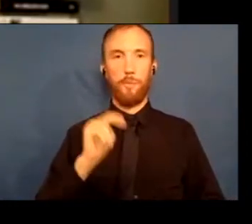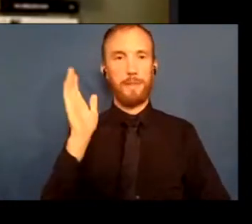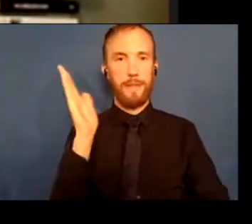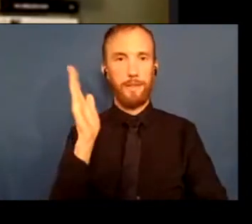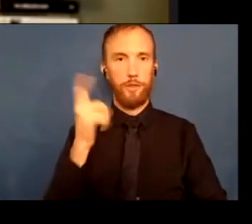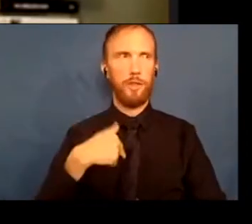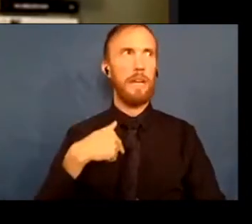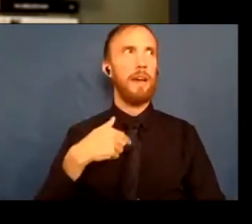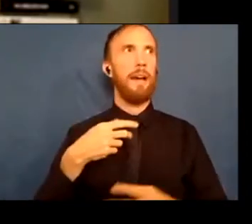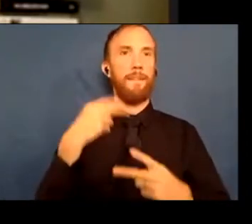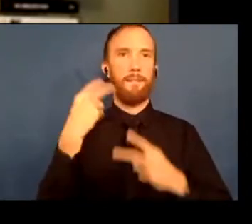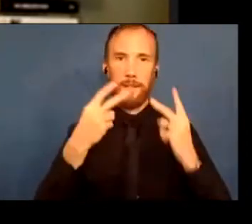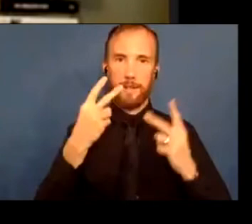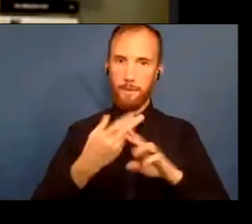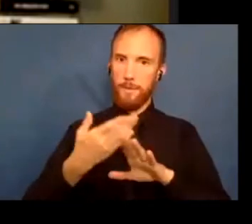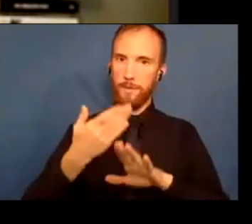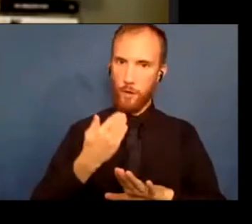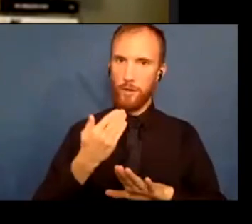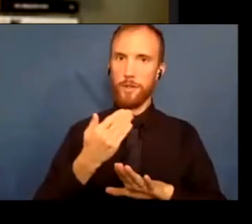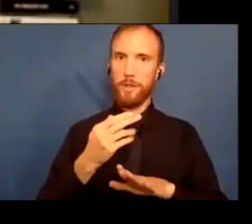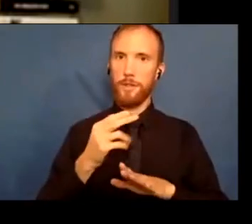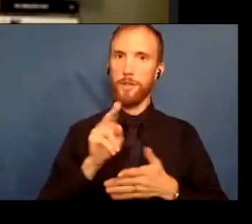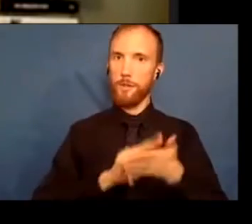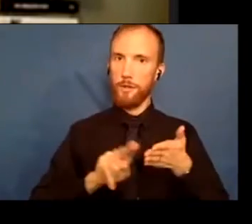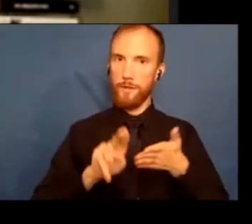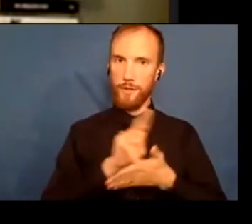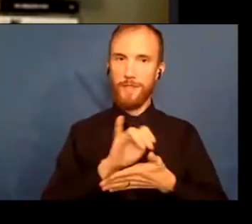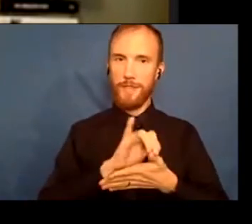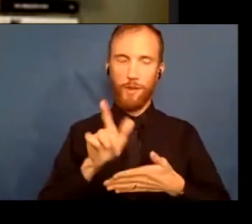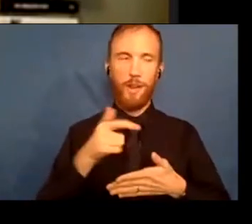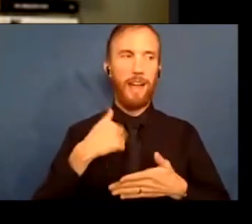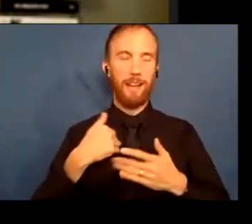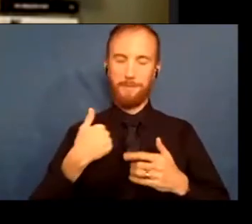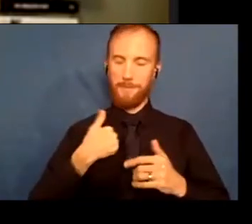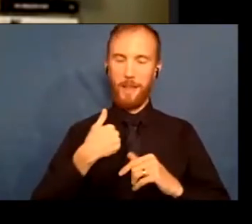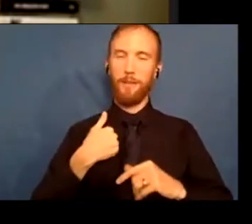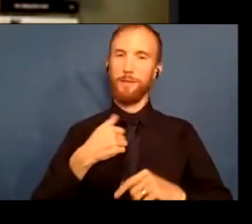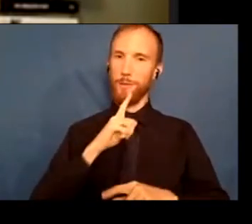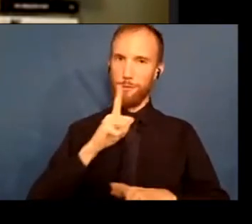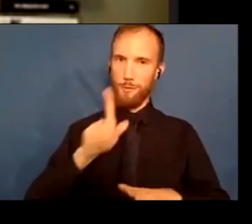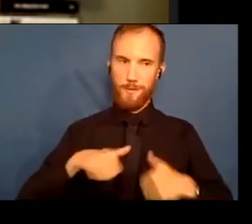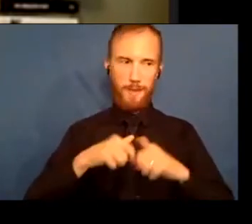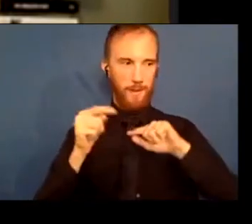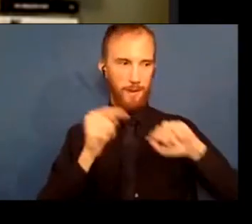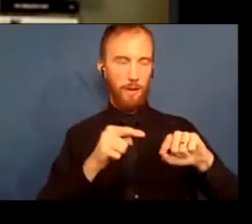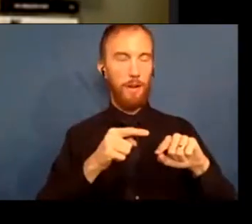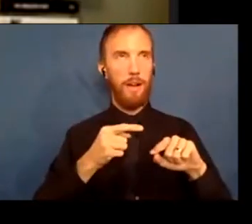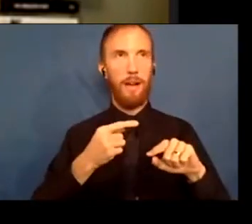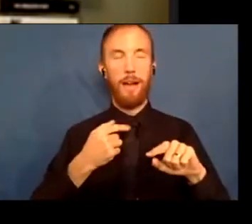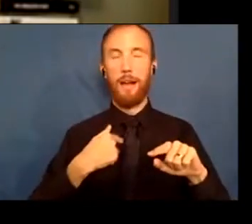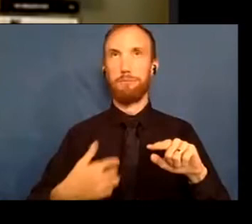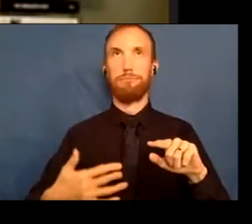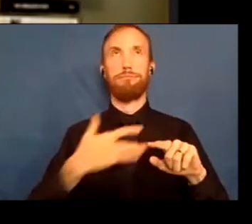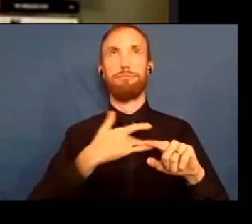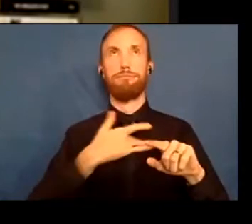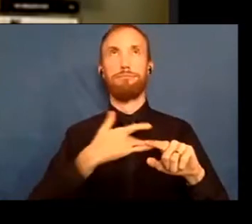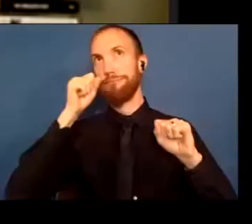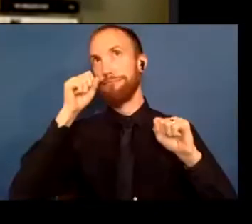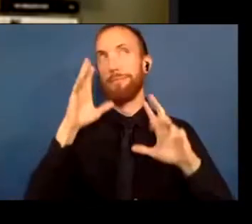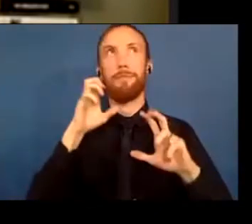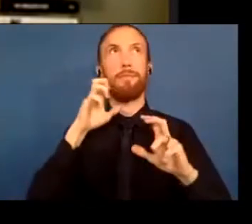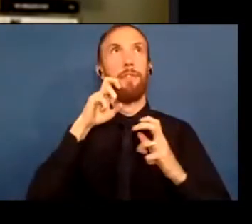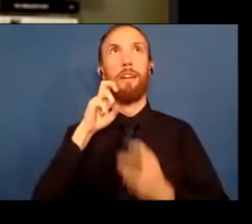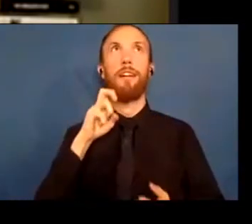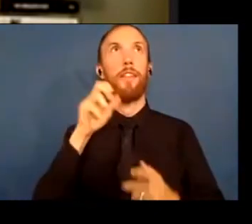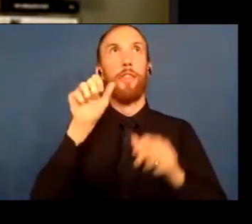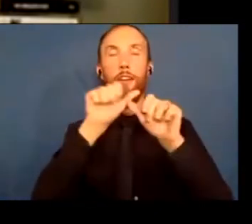the University of Illinois in real life. I was stunned by the architecture of the university, but